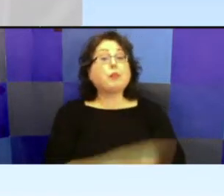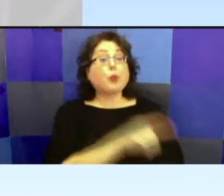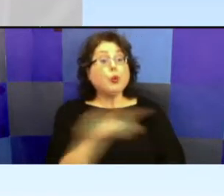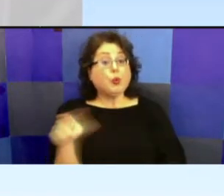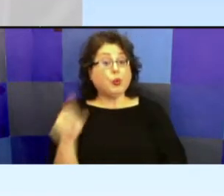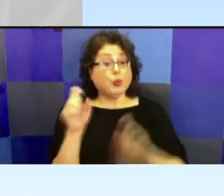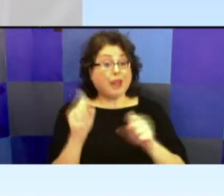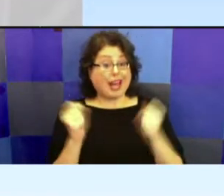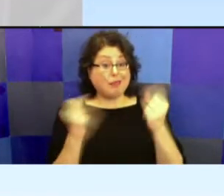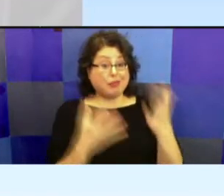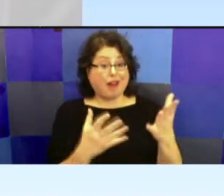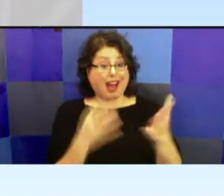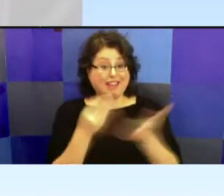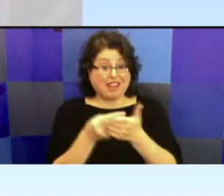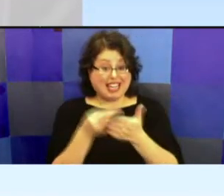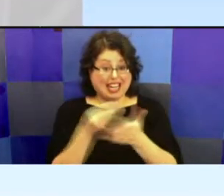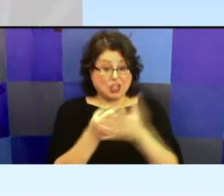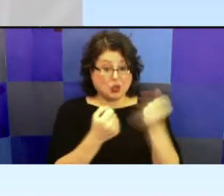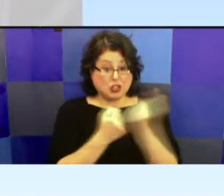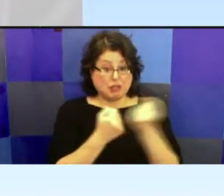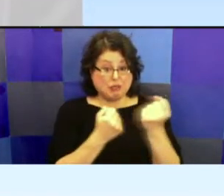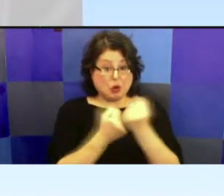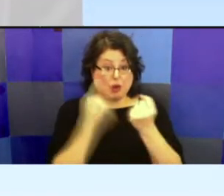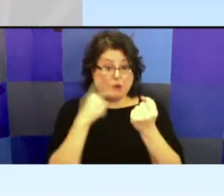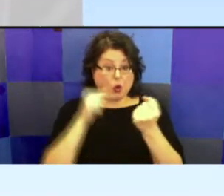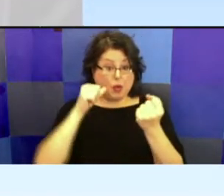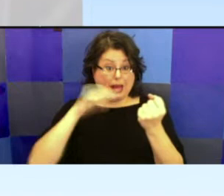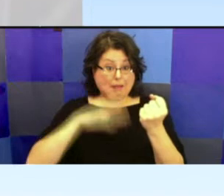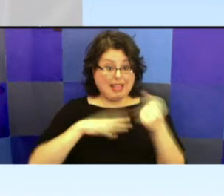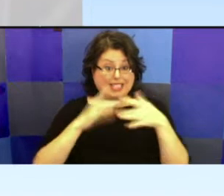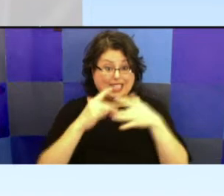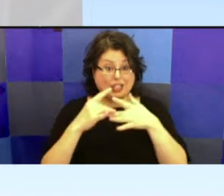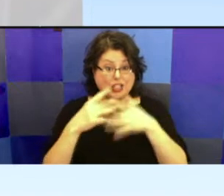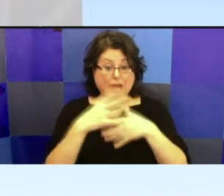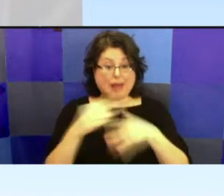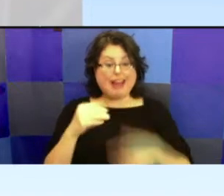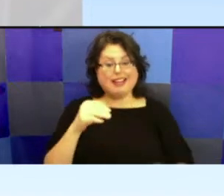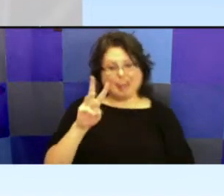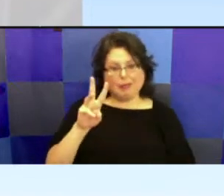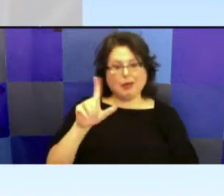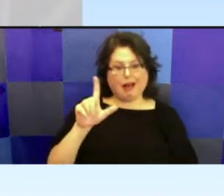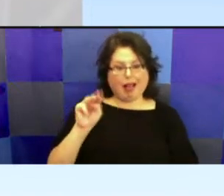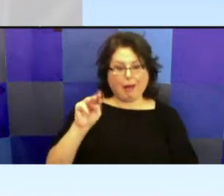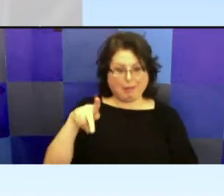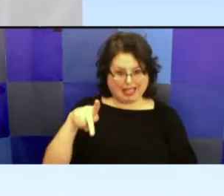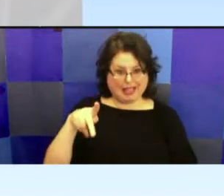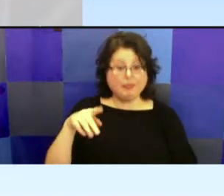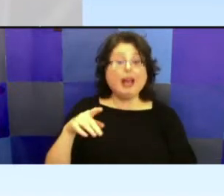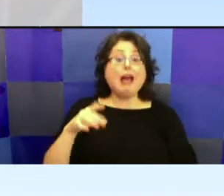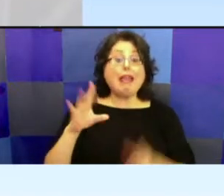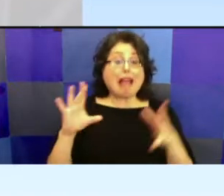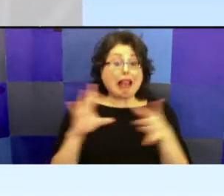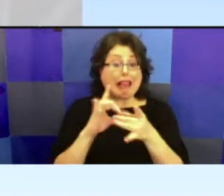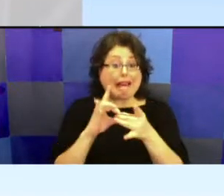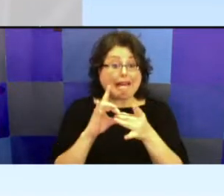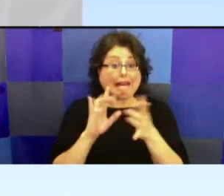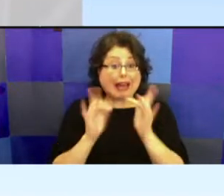provide financial support to the Women's Leadership and Mentorship Program. The link is below at